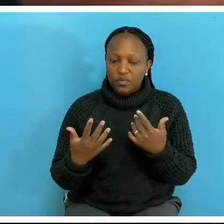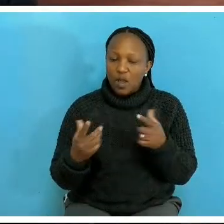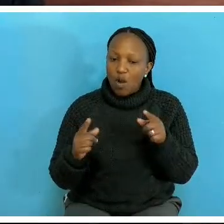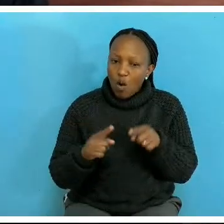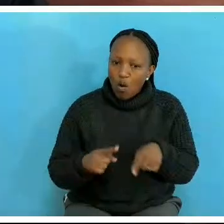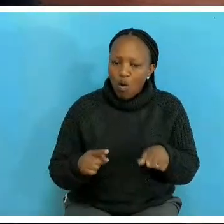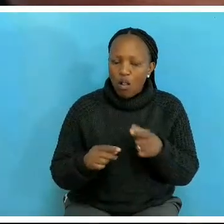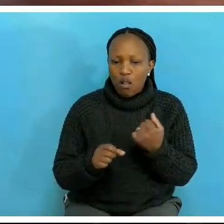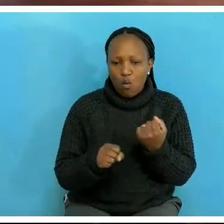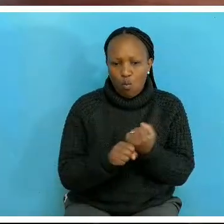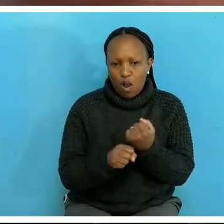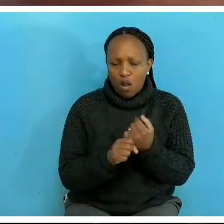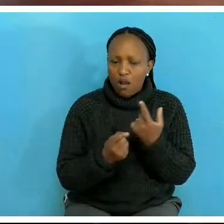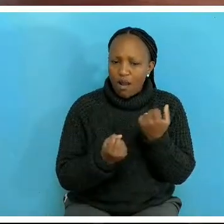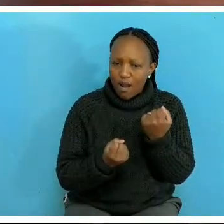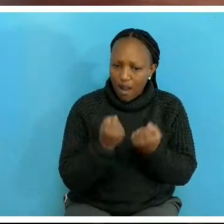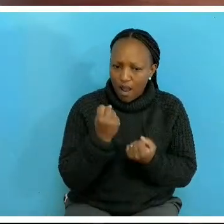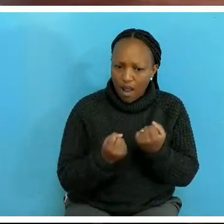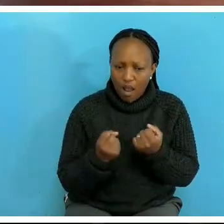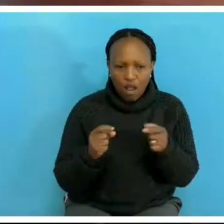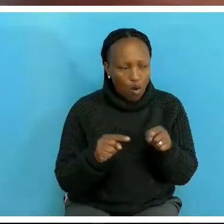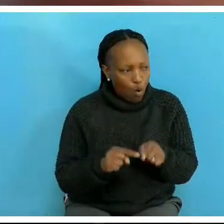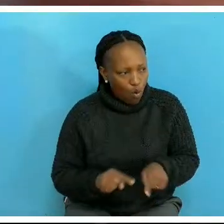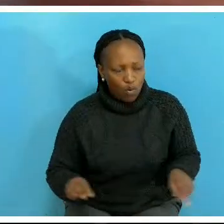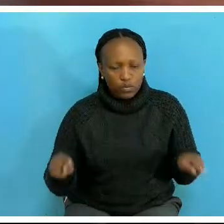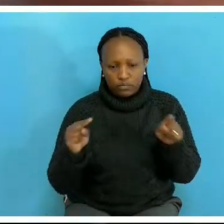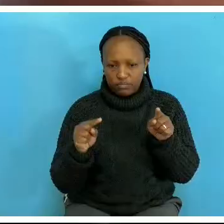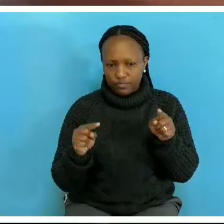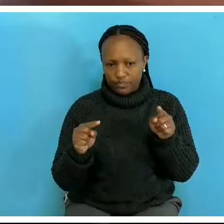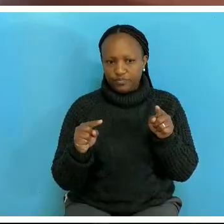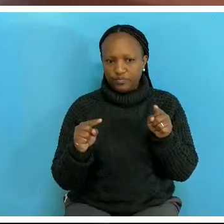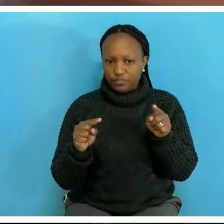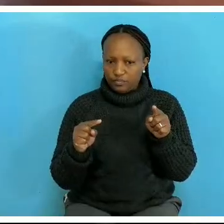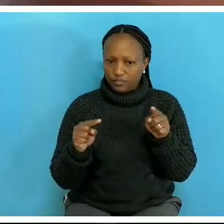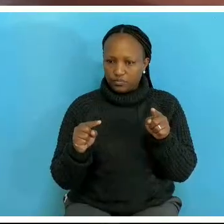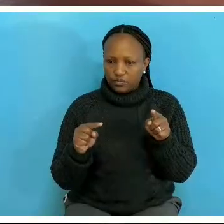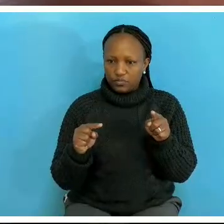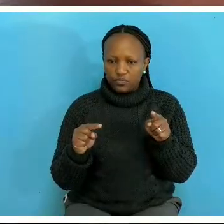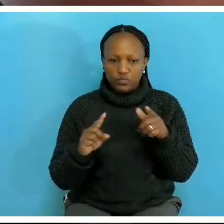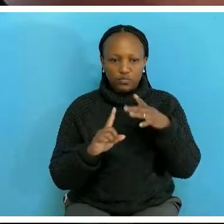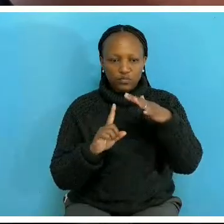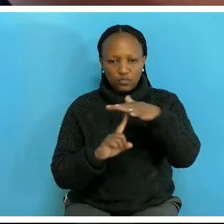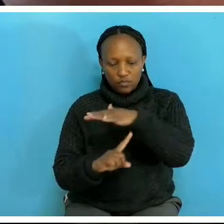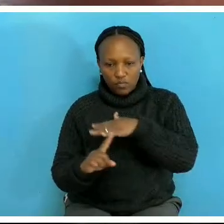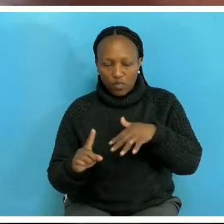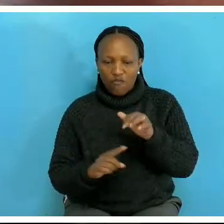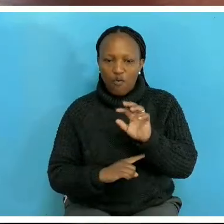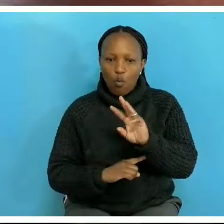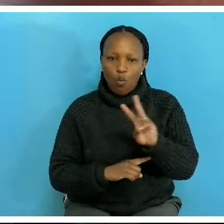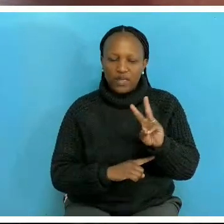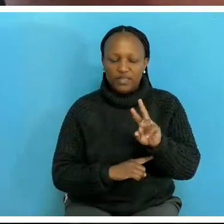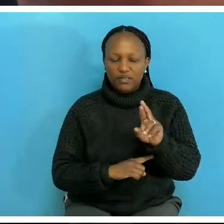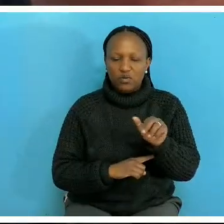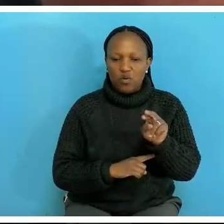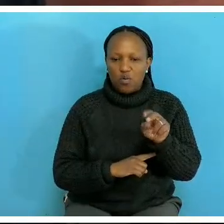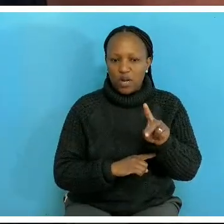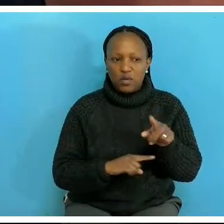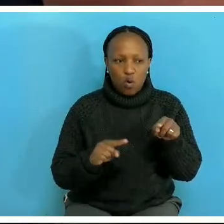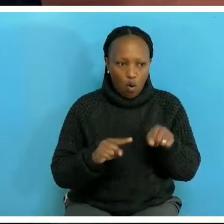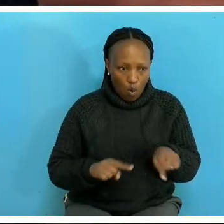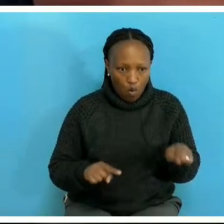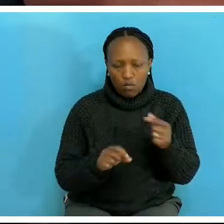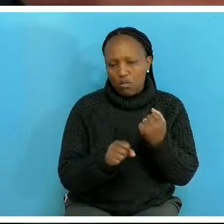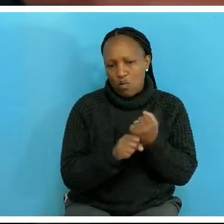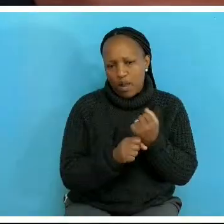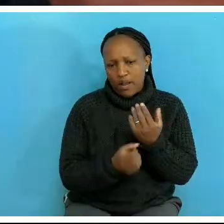work. All of us sitting here, even in the whole atmosphere of the West Rand. But please,